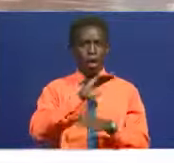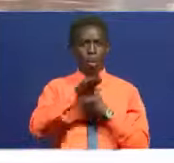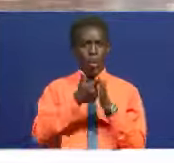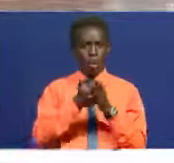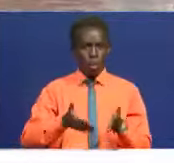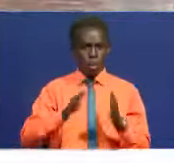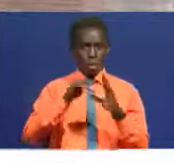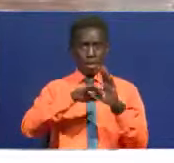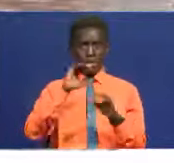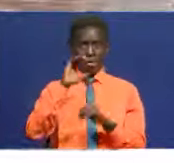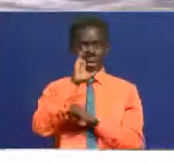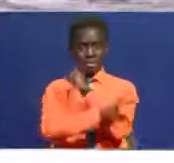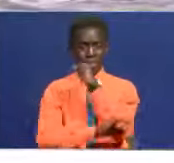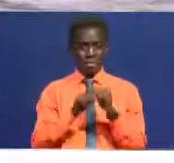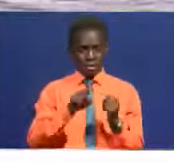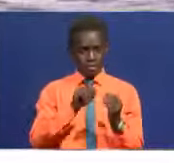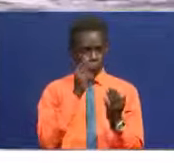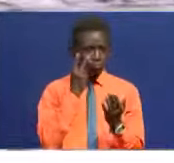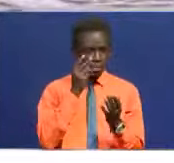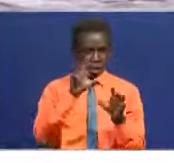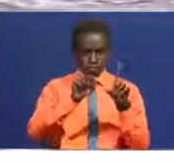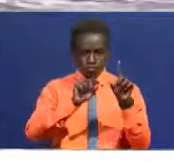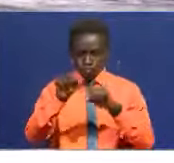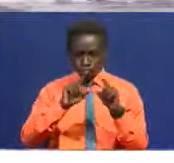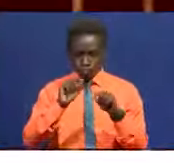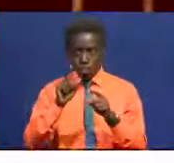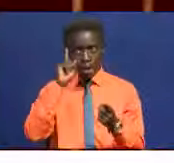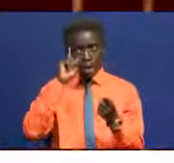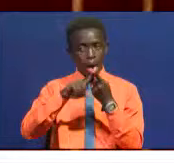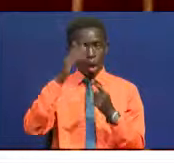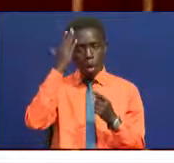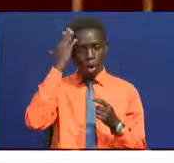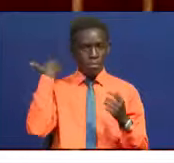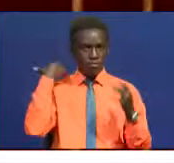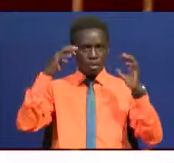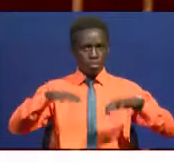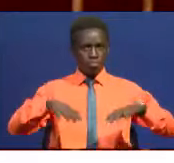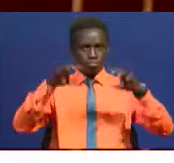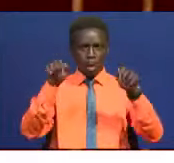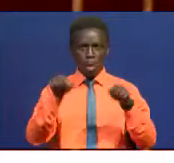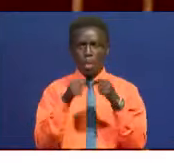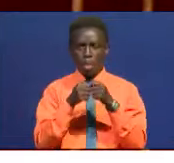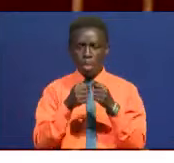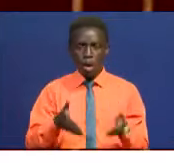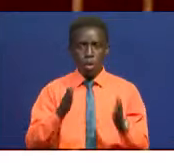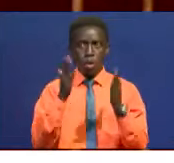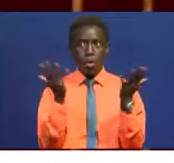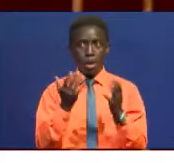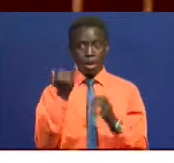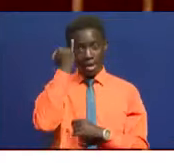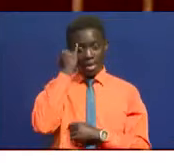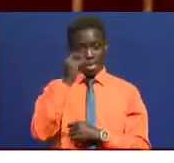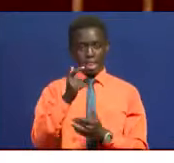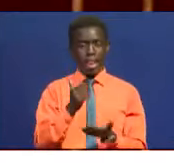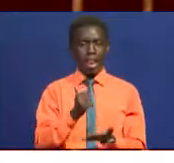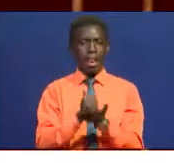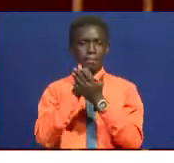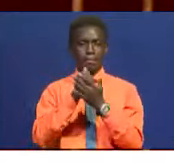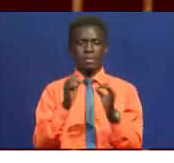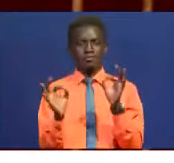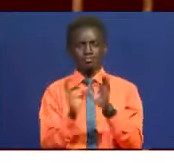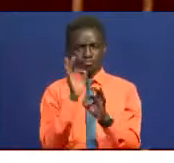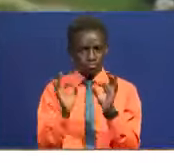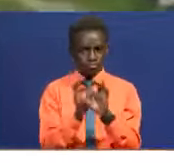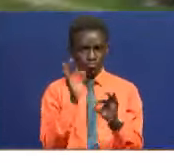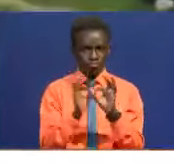to examine the extent of damages caused by the recent floods. This initiative aims to facilitate timely repair and